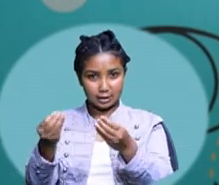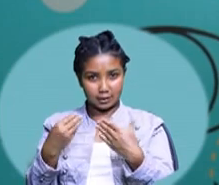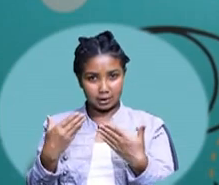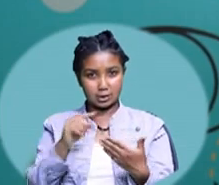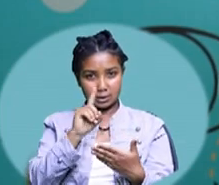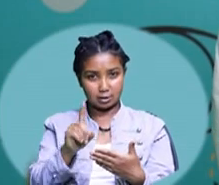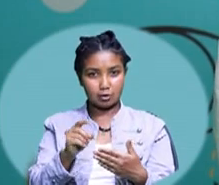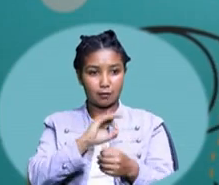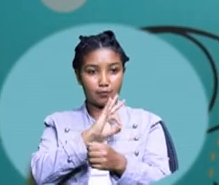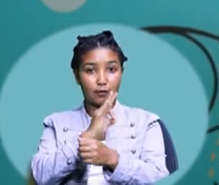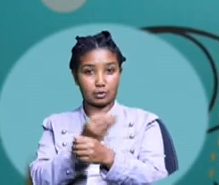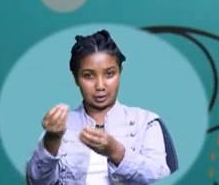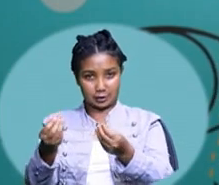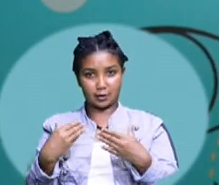variables?